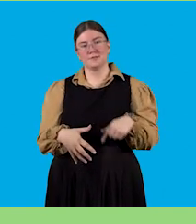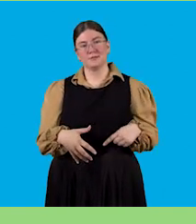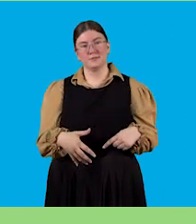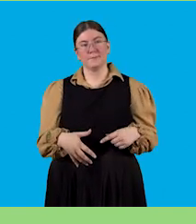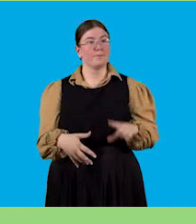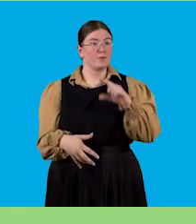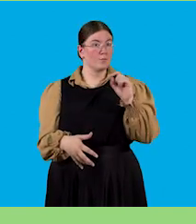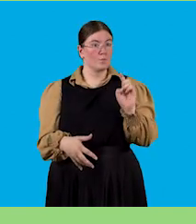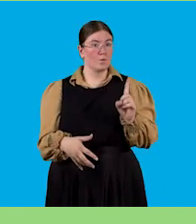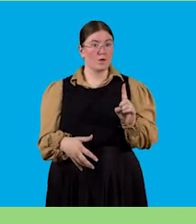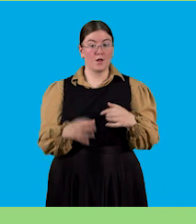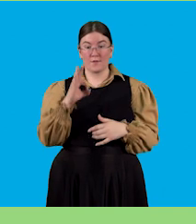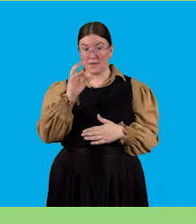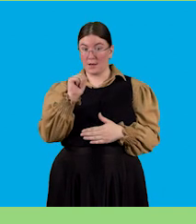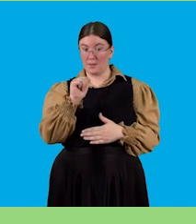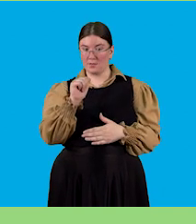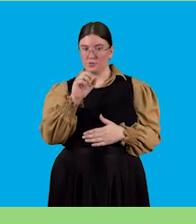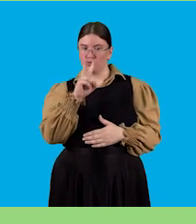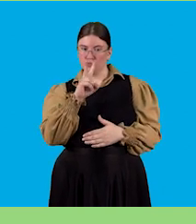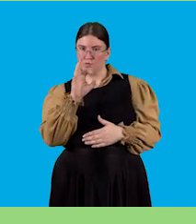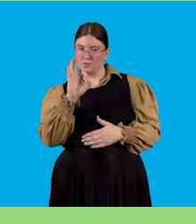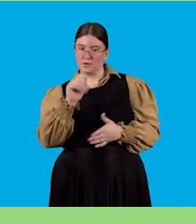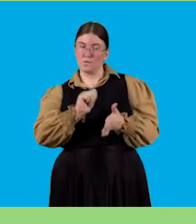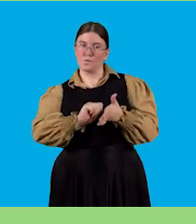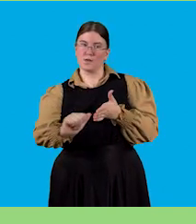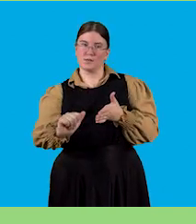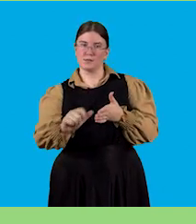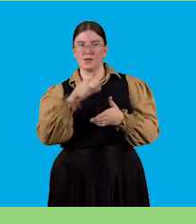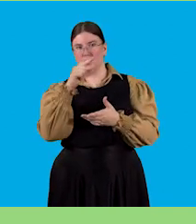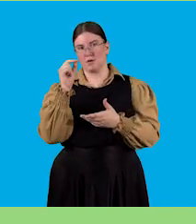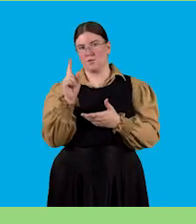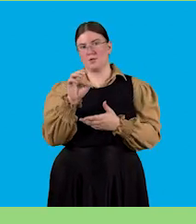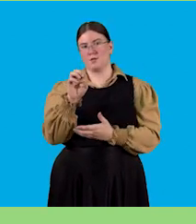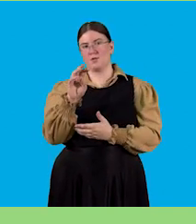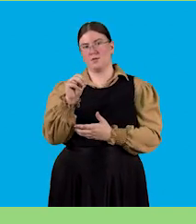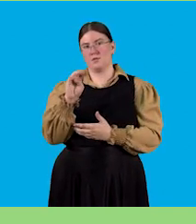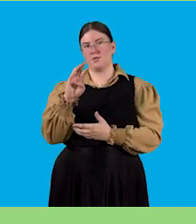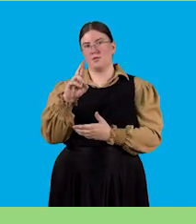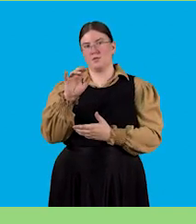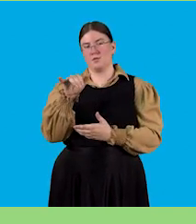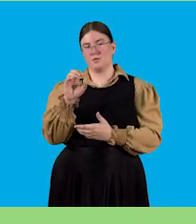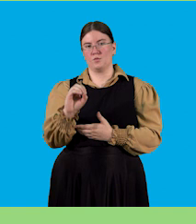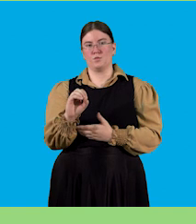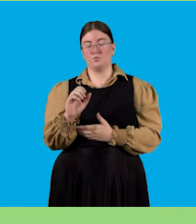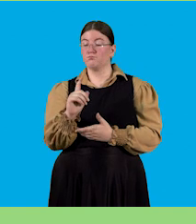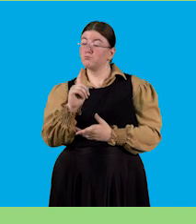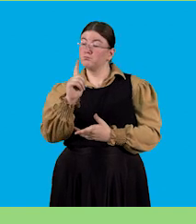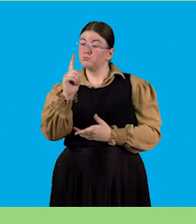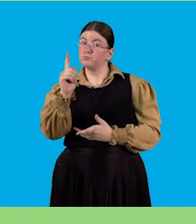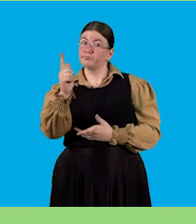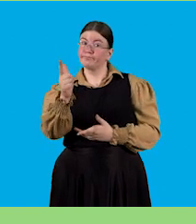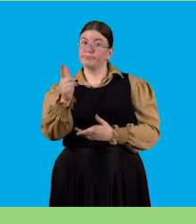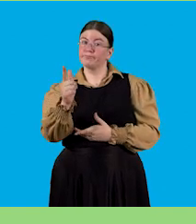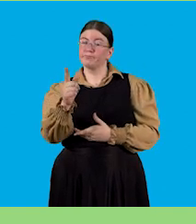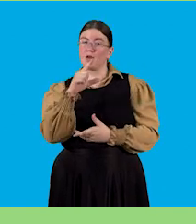as an embryo in the first 2 to 3 weeks. It is known as an embryo.